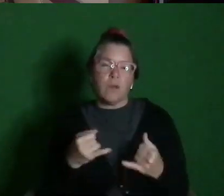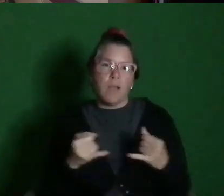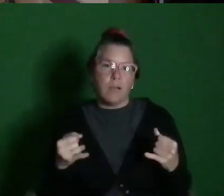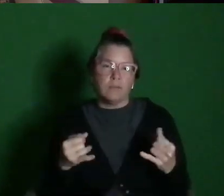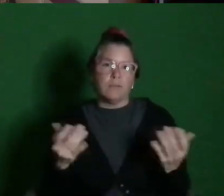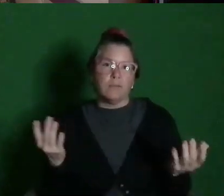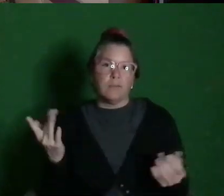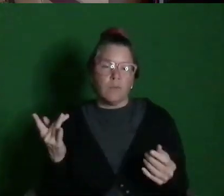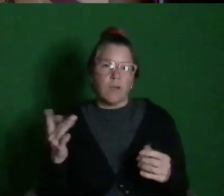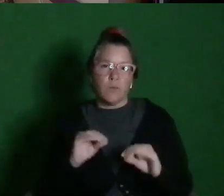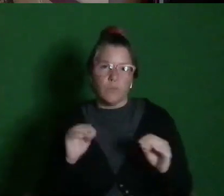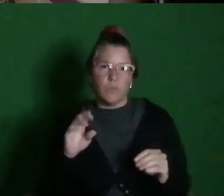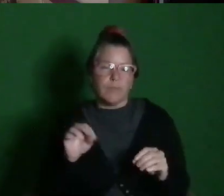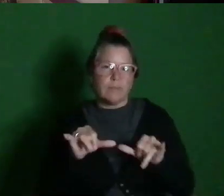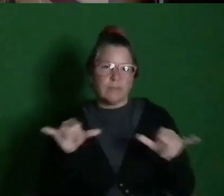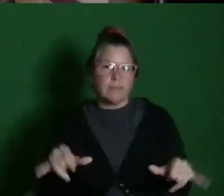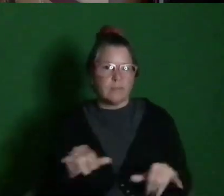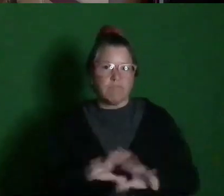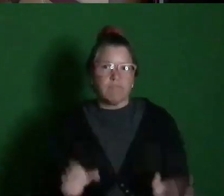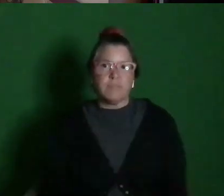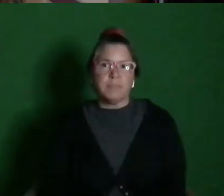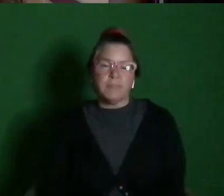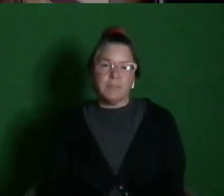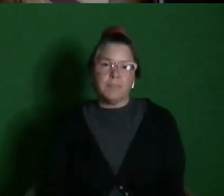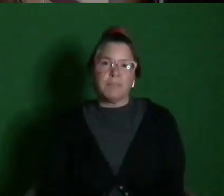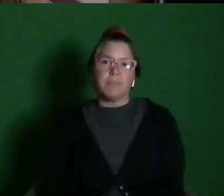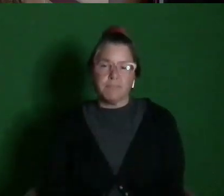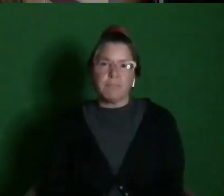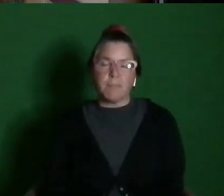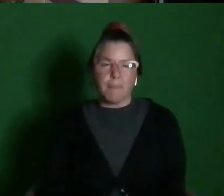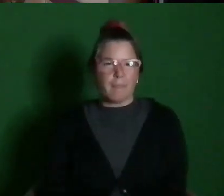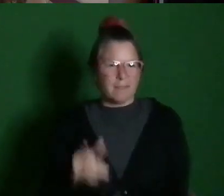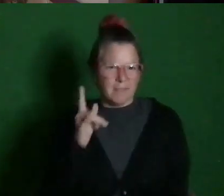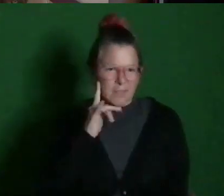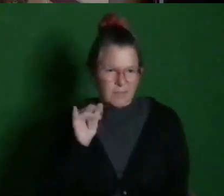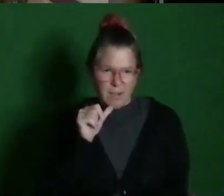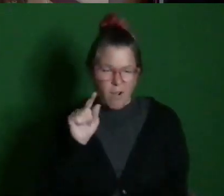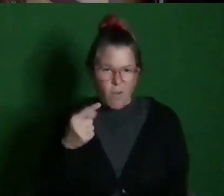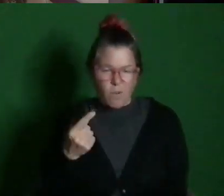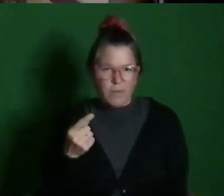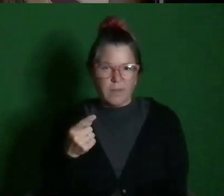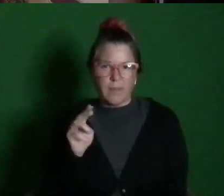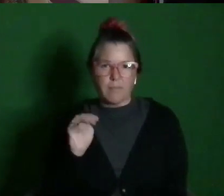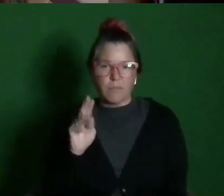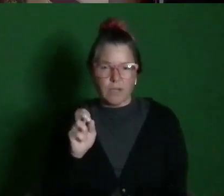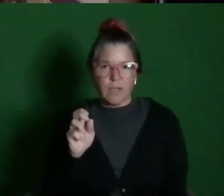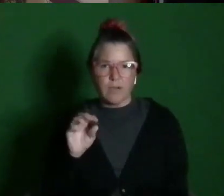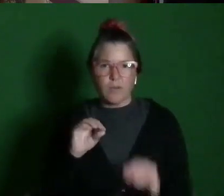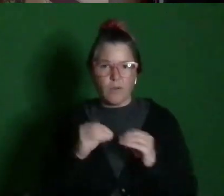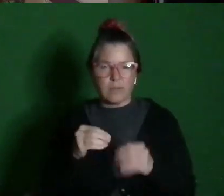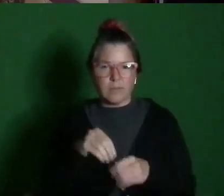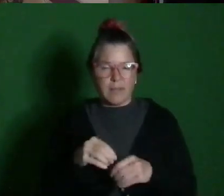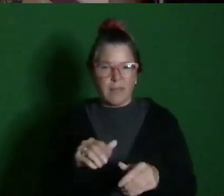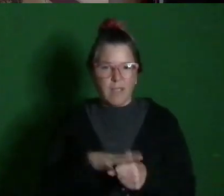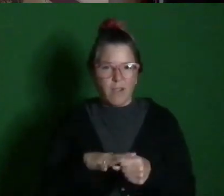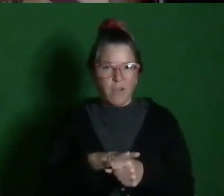have these reef systems anymore. Wow. Yeah, so it sounds like not only would the marine organisms in the area be impacted,